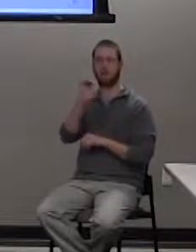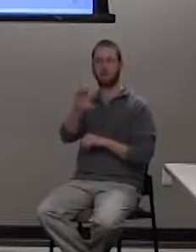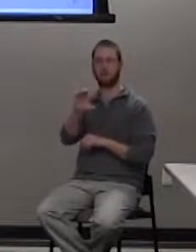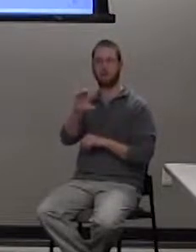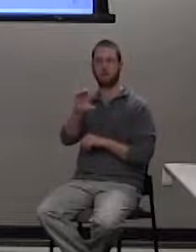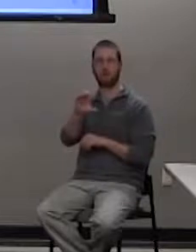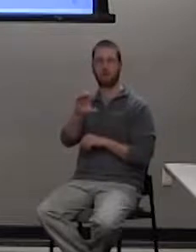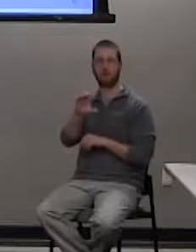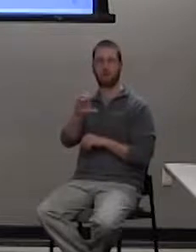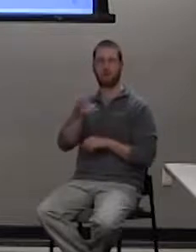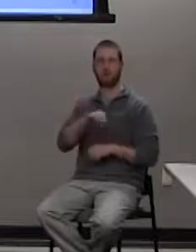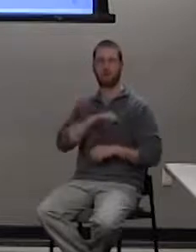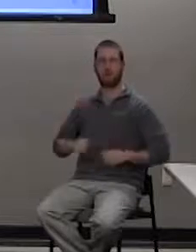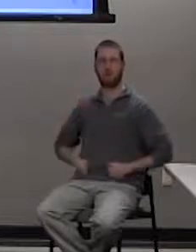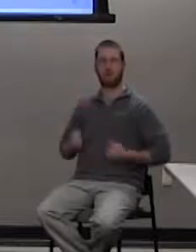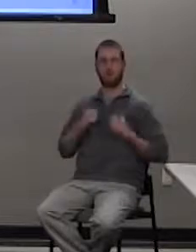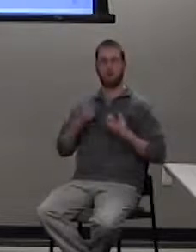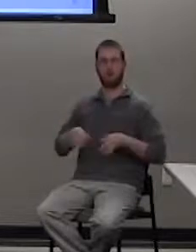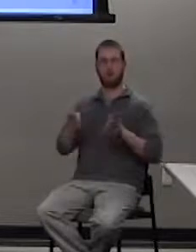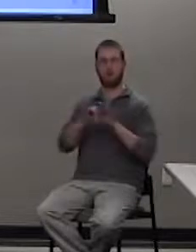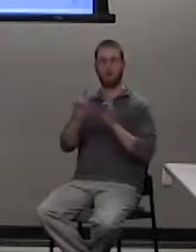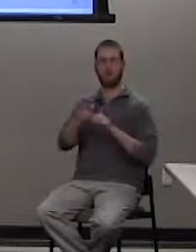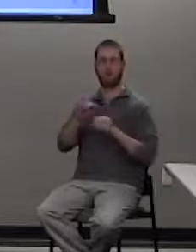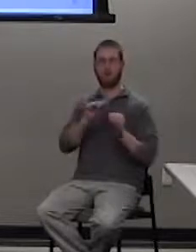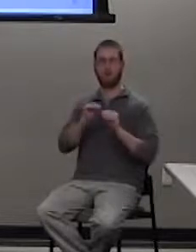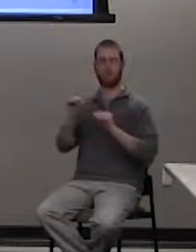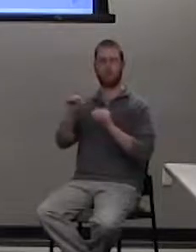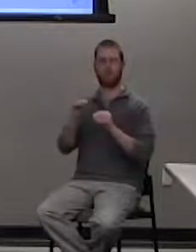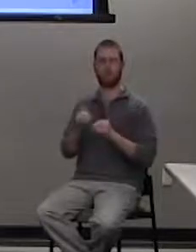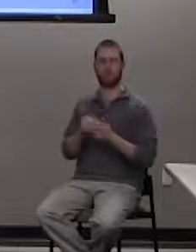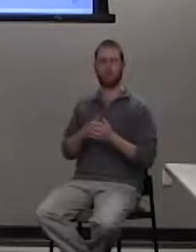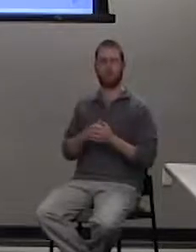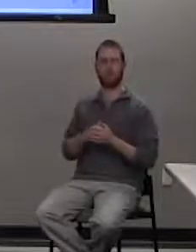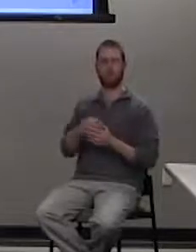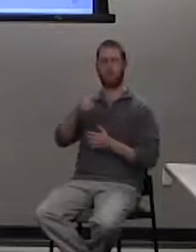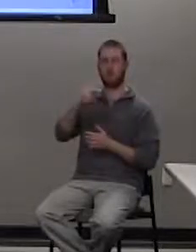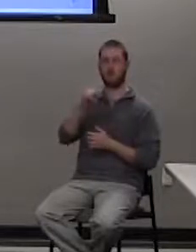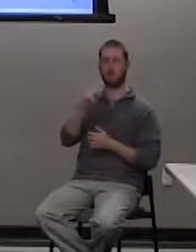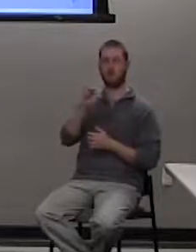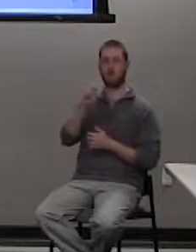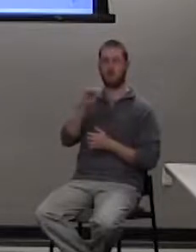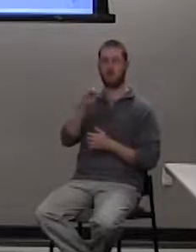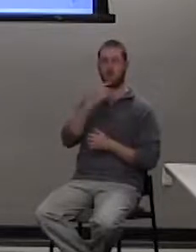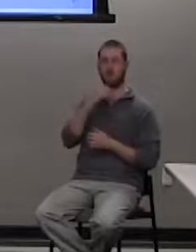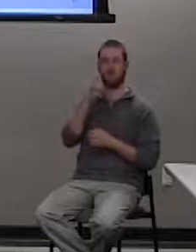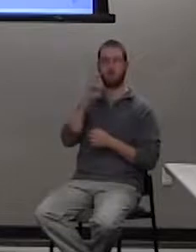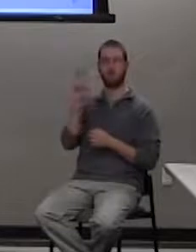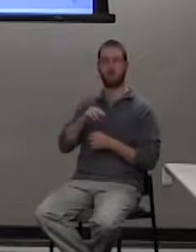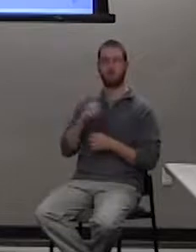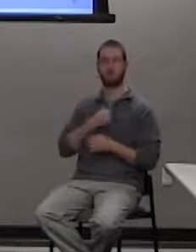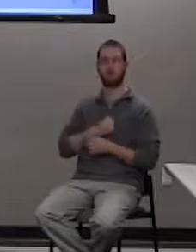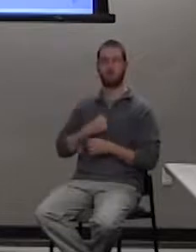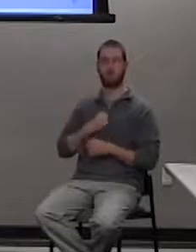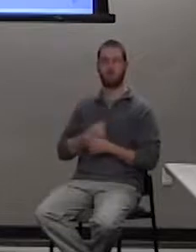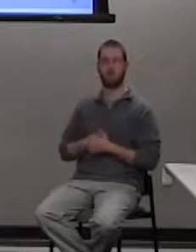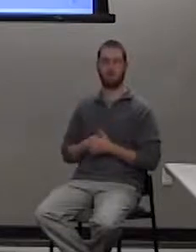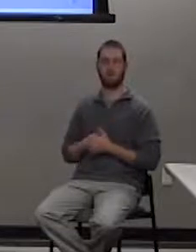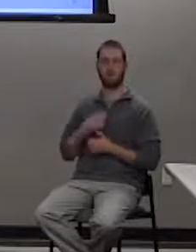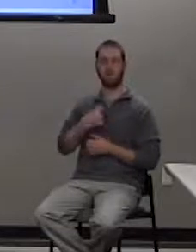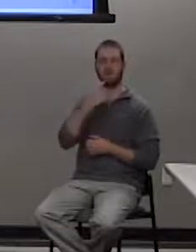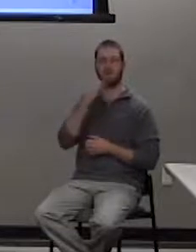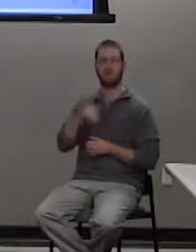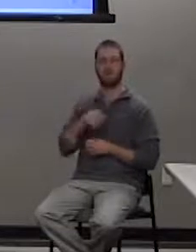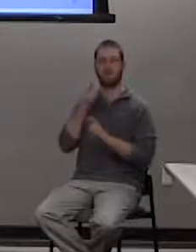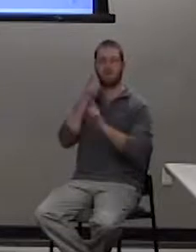they locate their facilities. I don't mean to make digs, and Panasonic, if you're watching, I'm sorry. But the reality is that I say